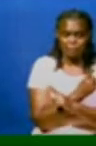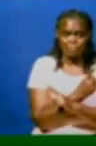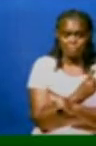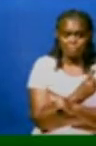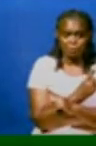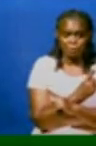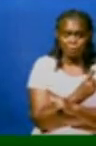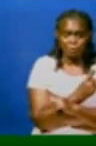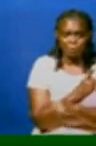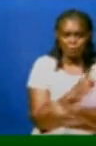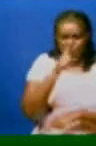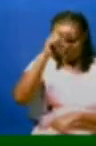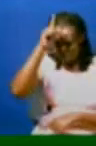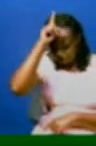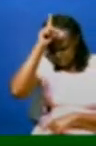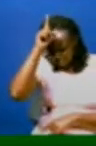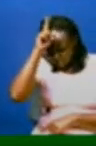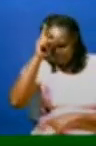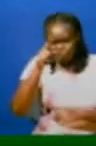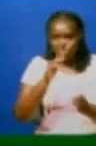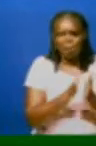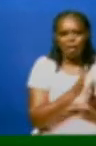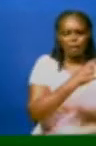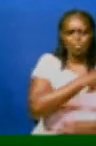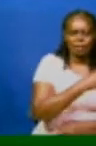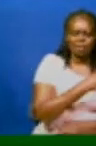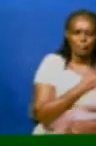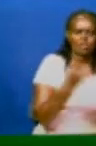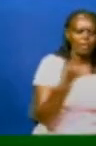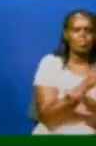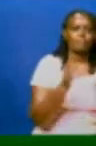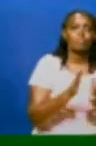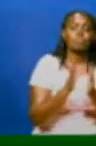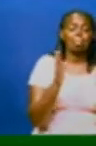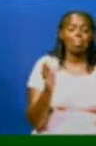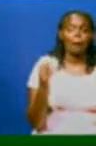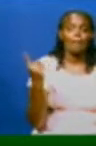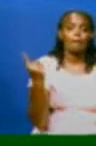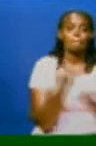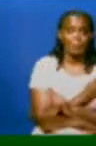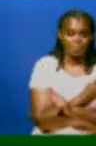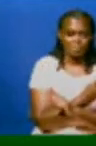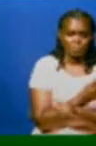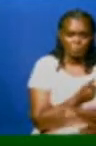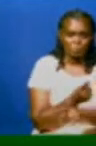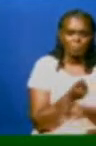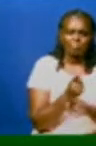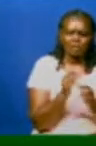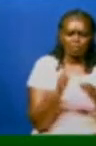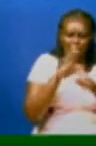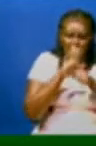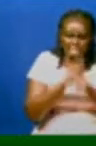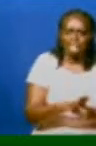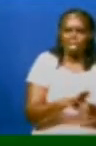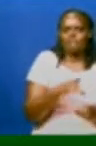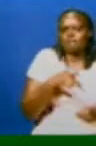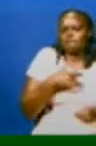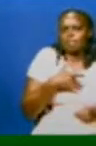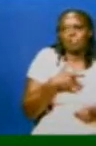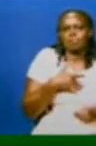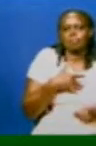from rich or the urbanites are wearing. This is setting some form of discrimination when it comes